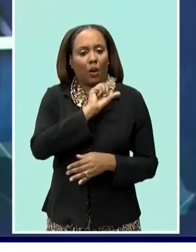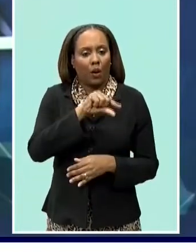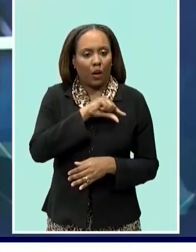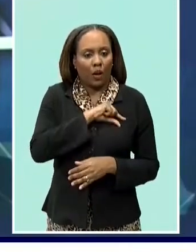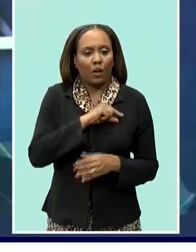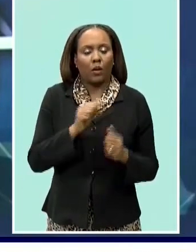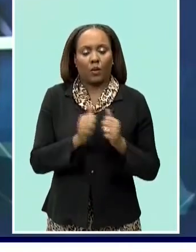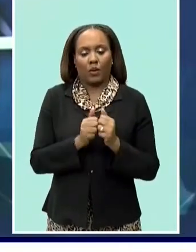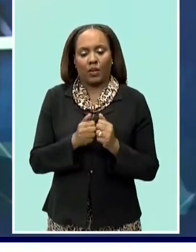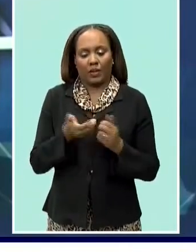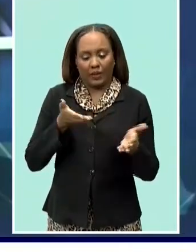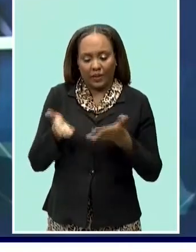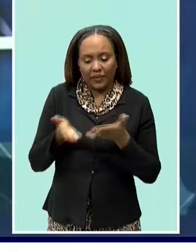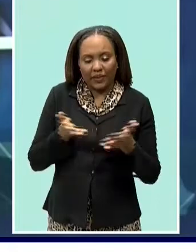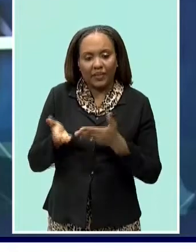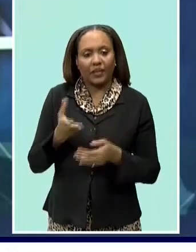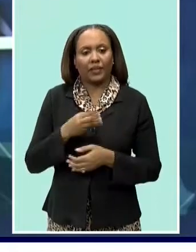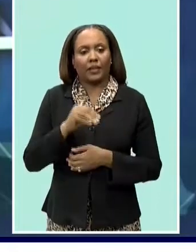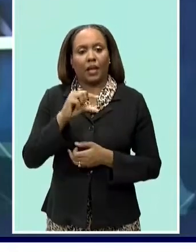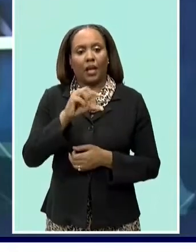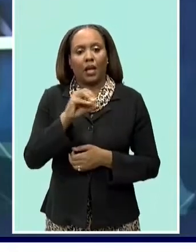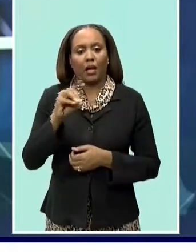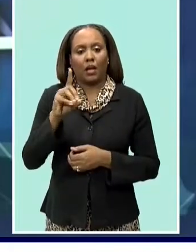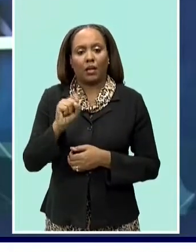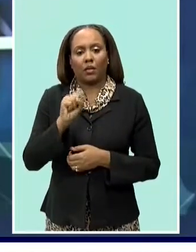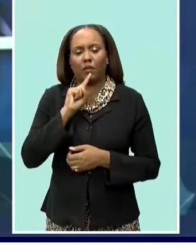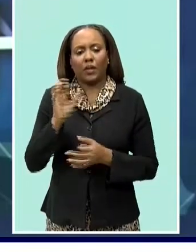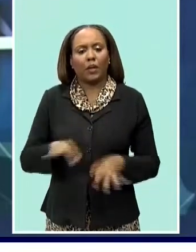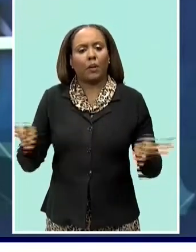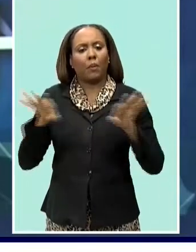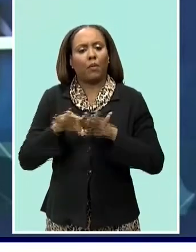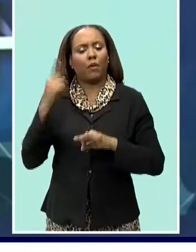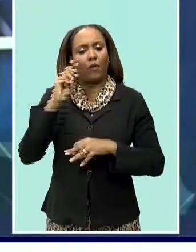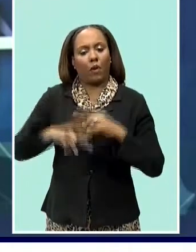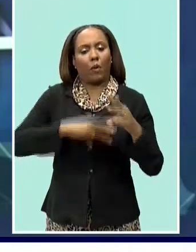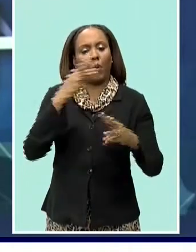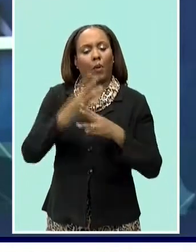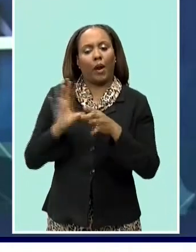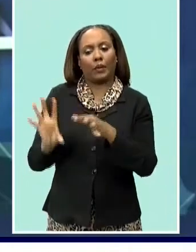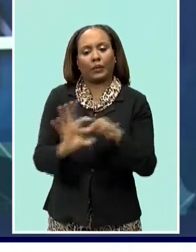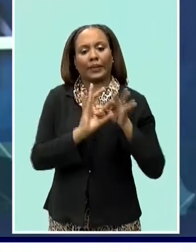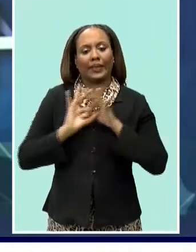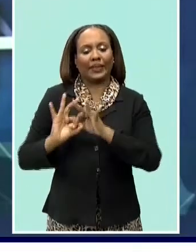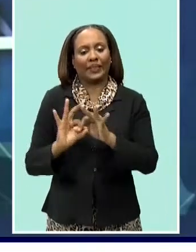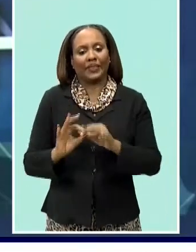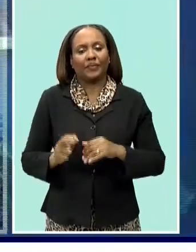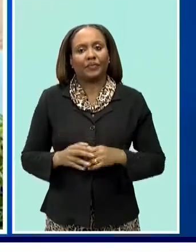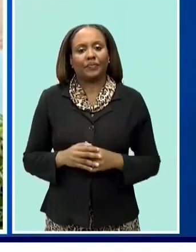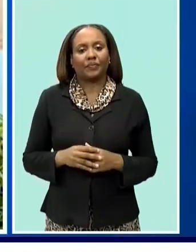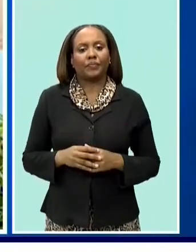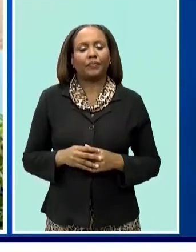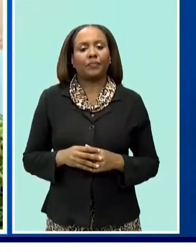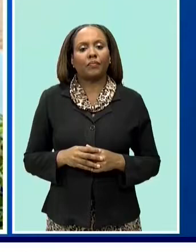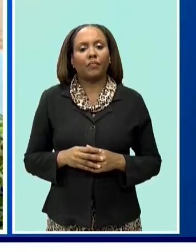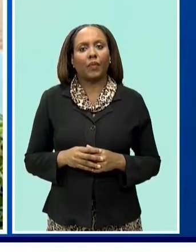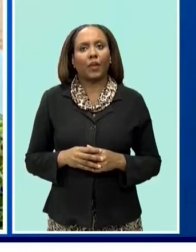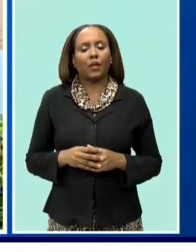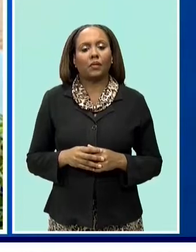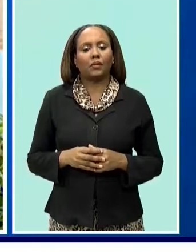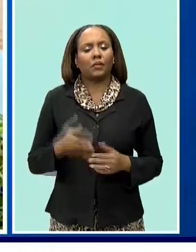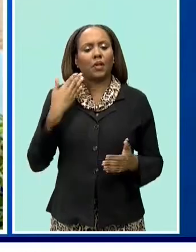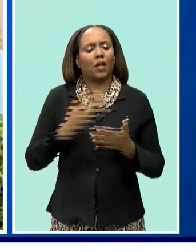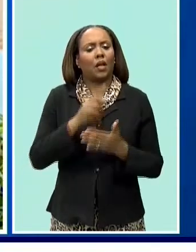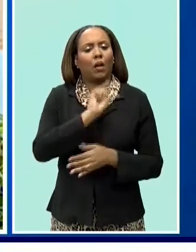with market requirements have been key elements of competitiveness in global relations. A demand-driven quality